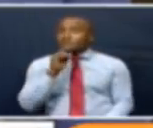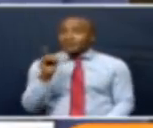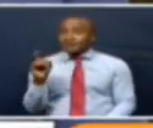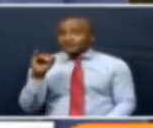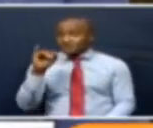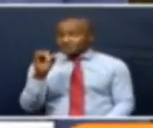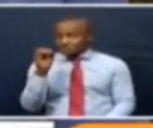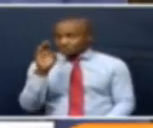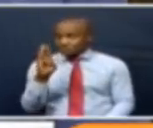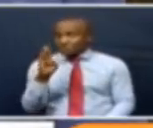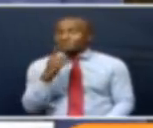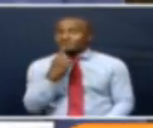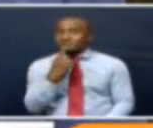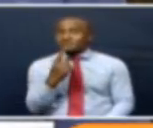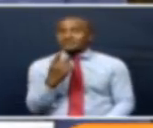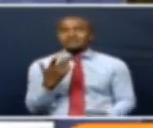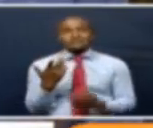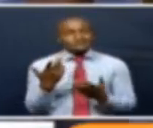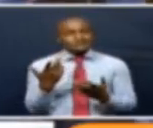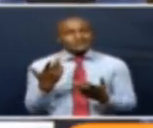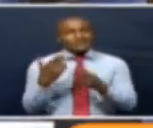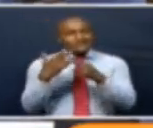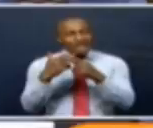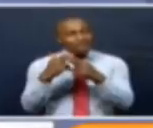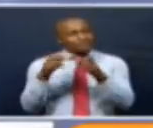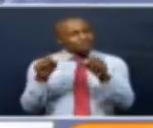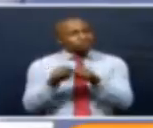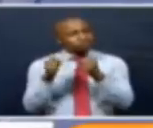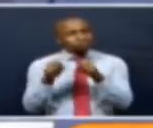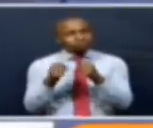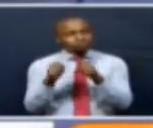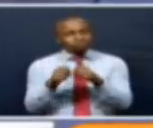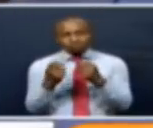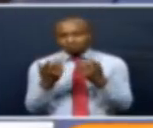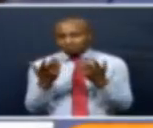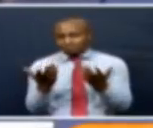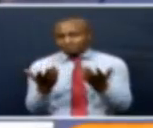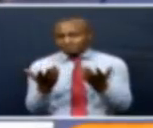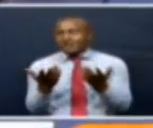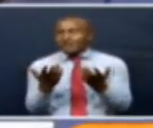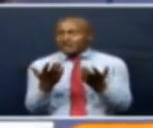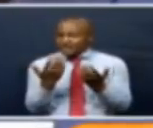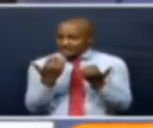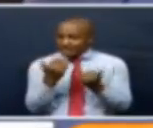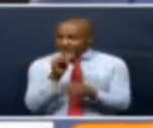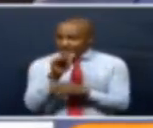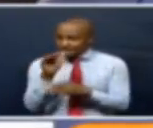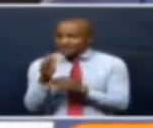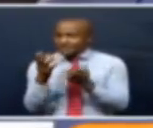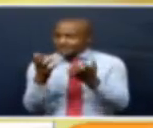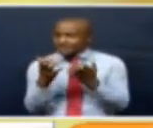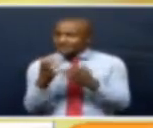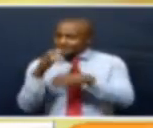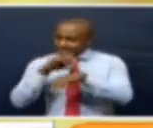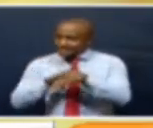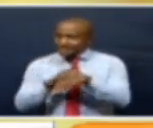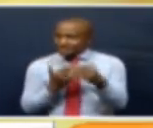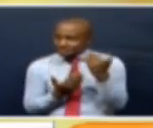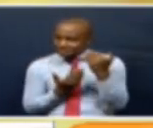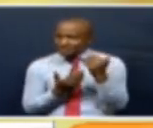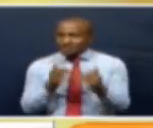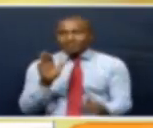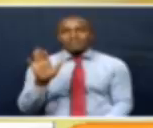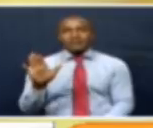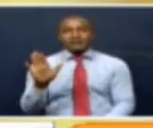KNH increasingly sick reputation is irrelevant. His priority is a reunion with his cherished son,